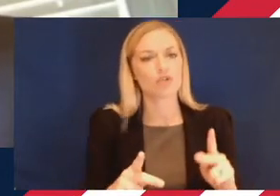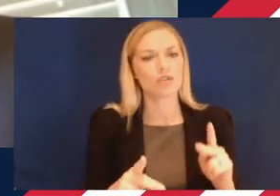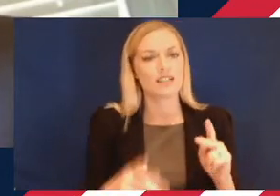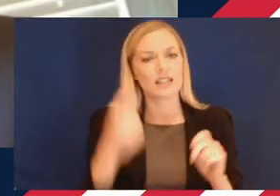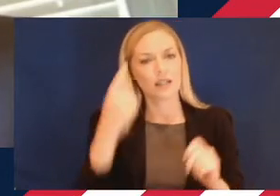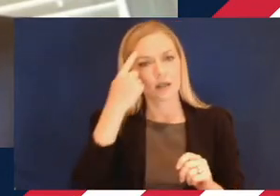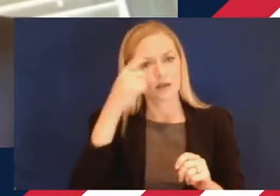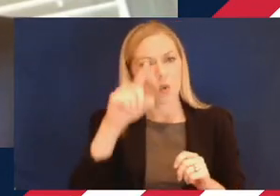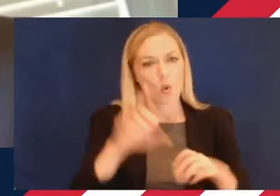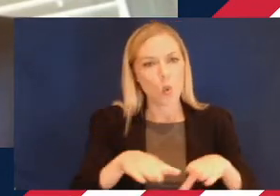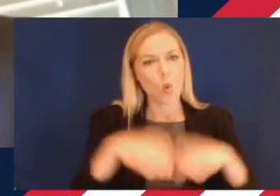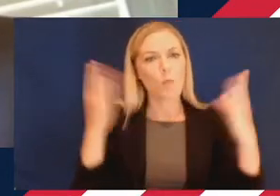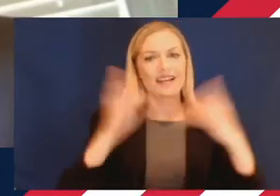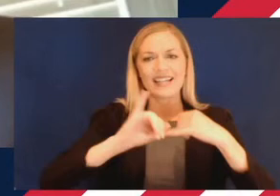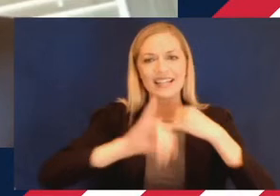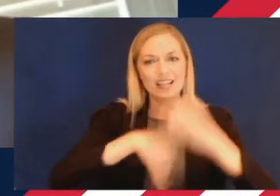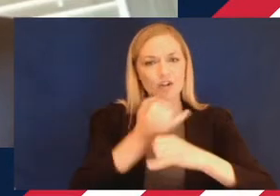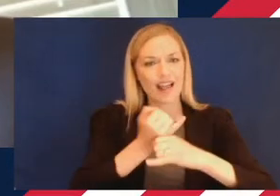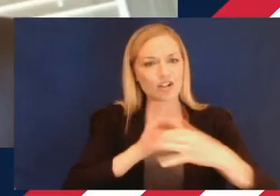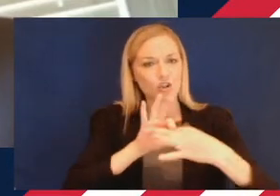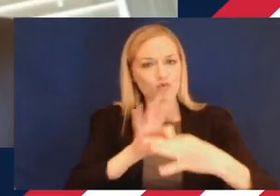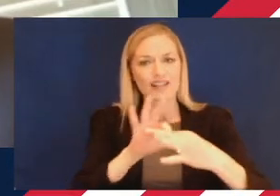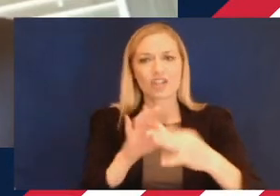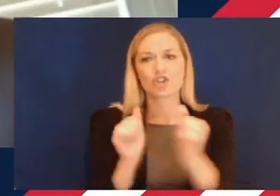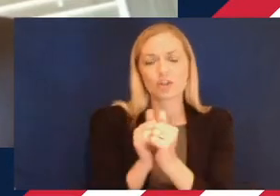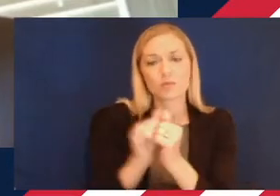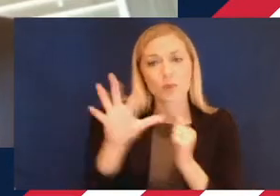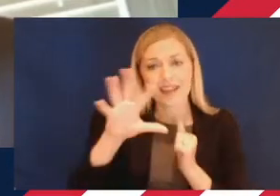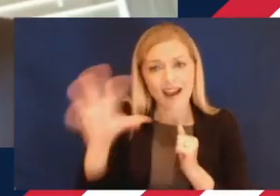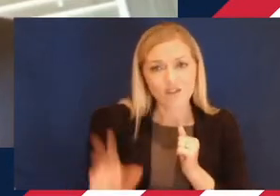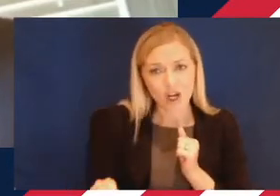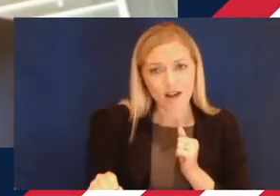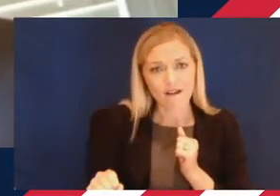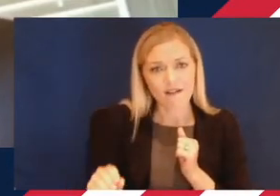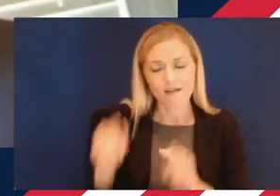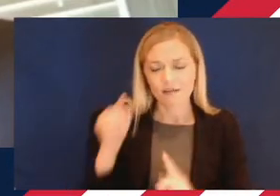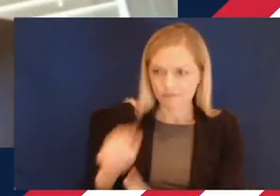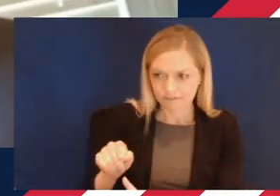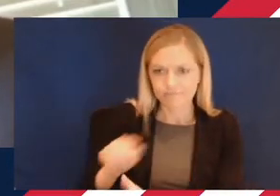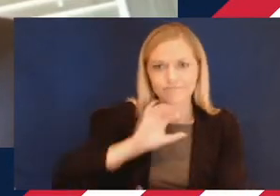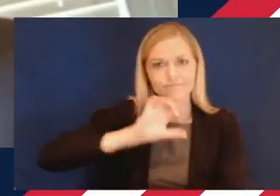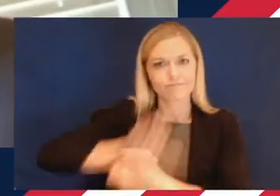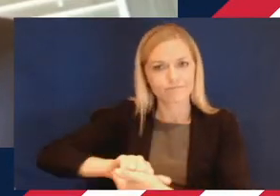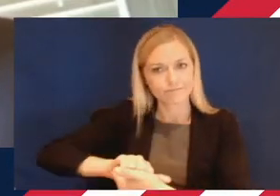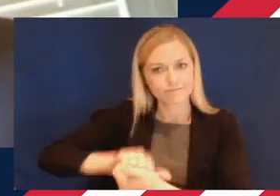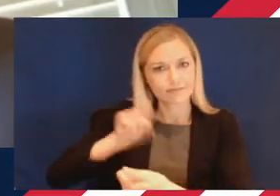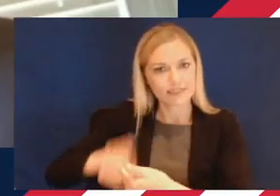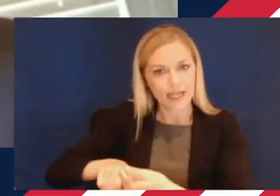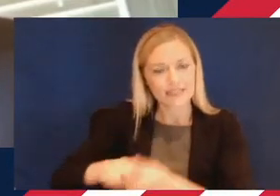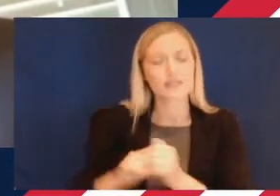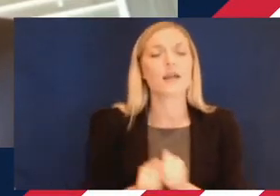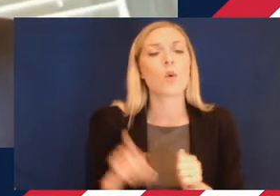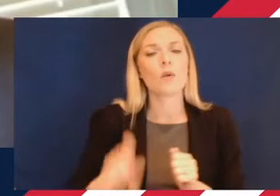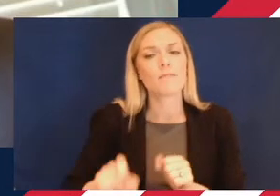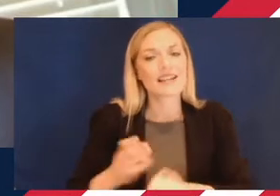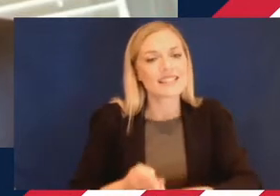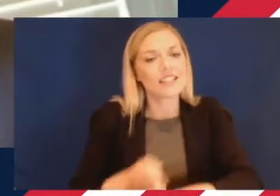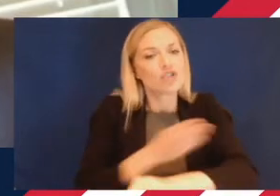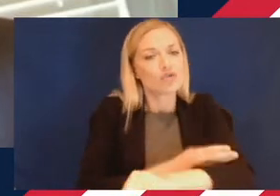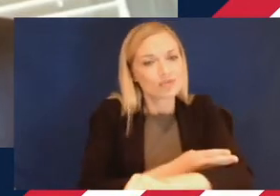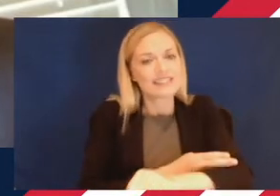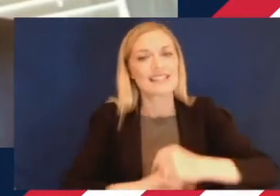the international relationships with Africa. We must increase the infrastructure investments in Black